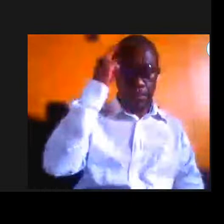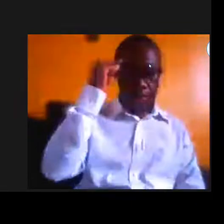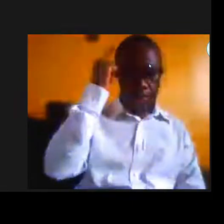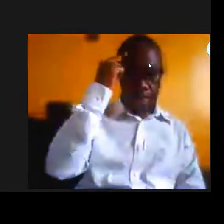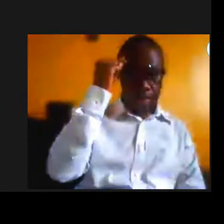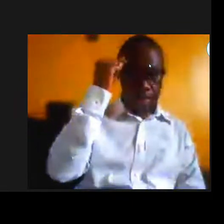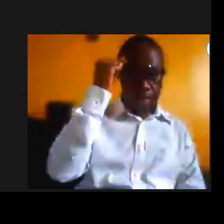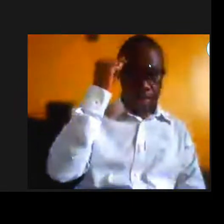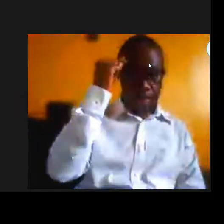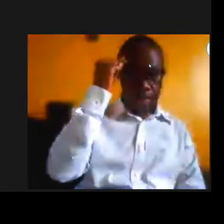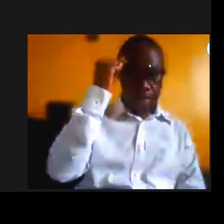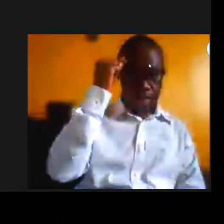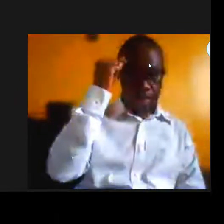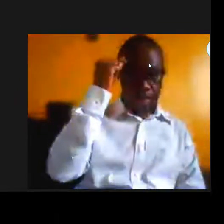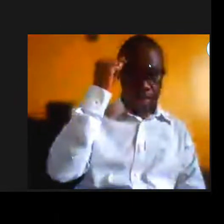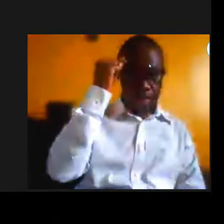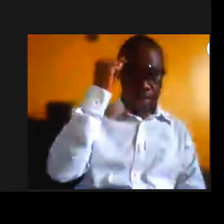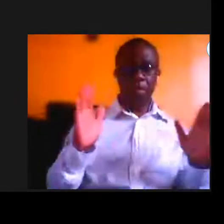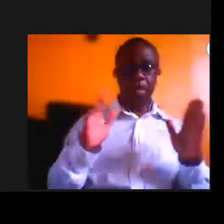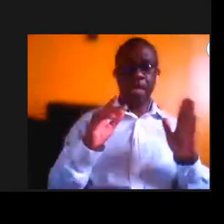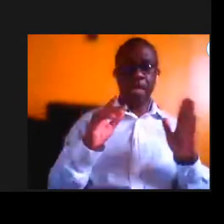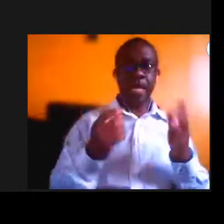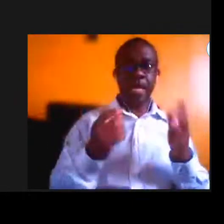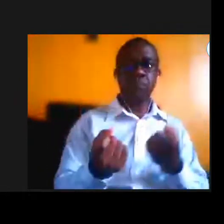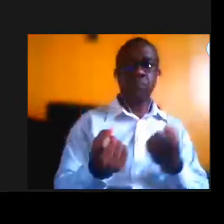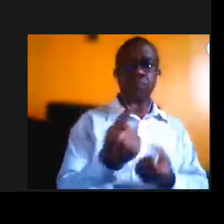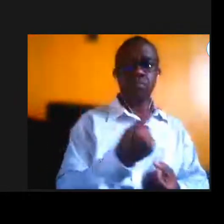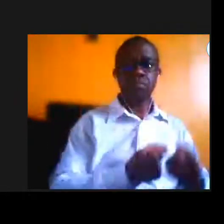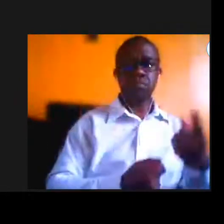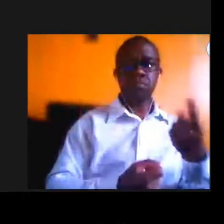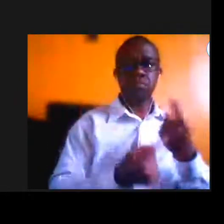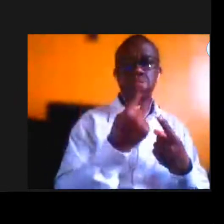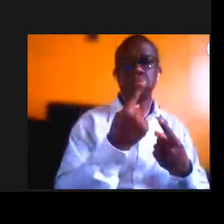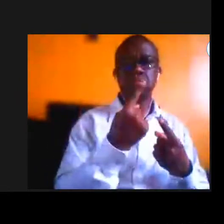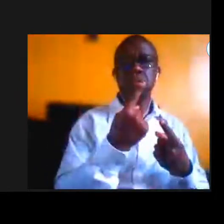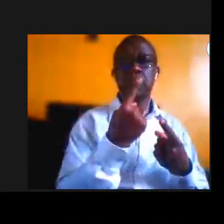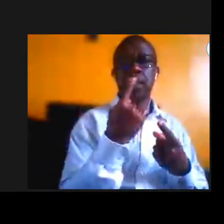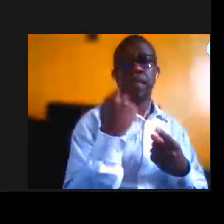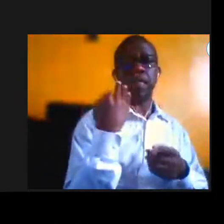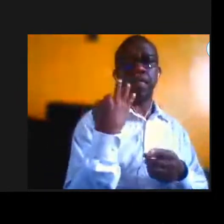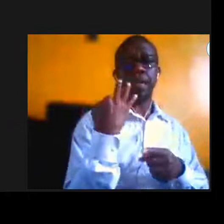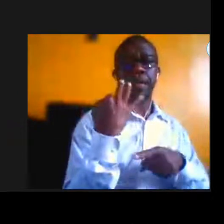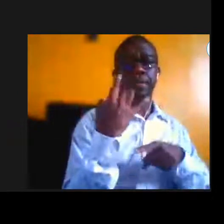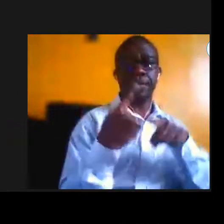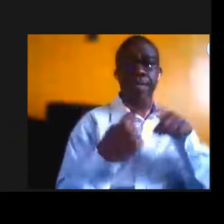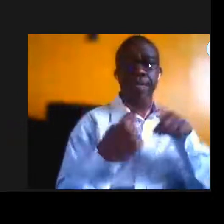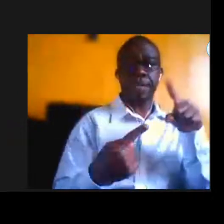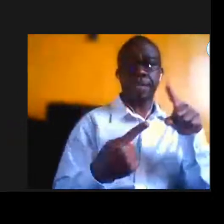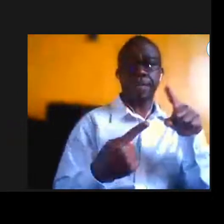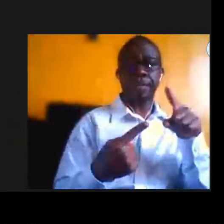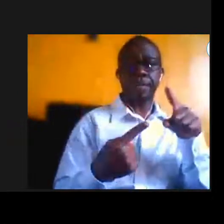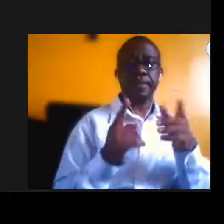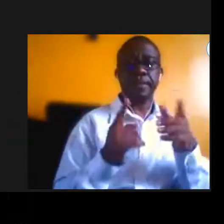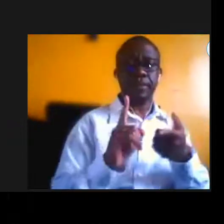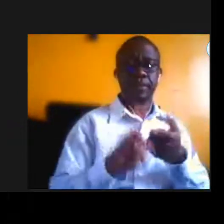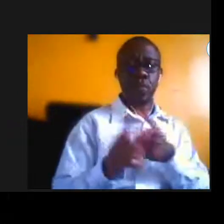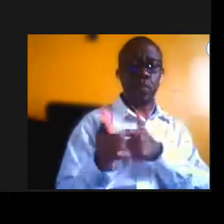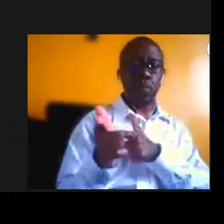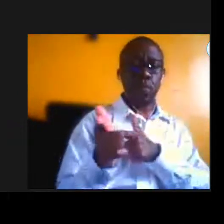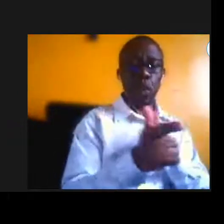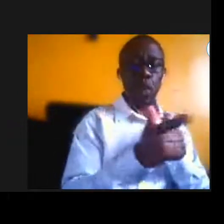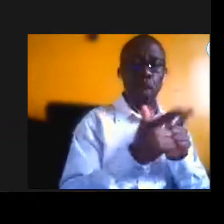big issue that we have had in these last 2-3 decades. The war in Africa, the